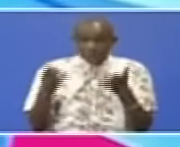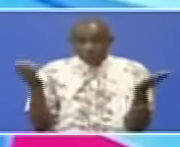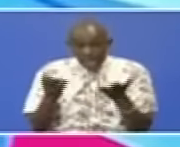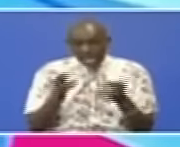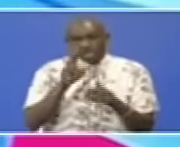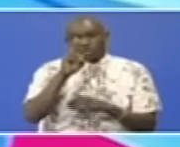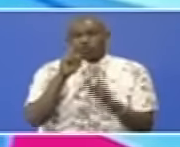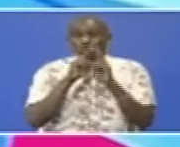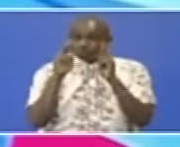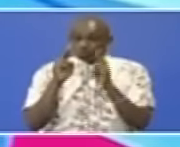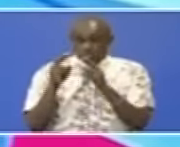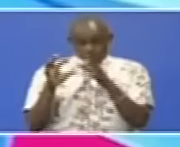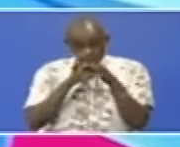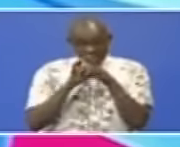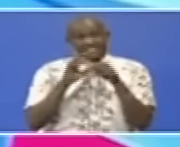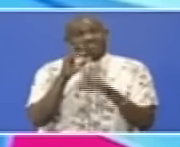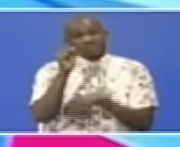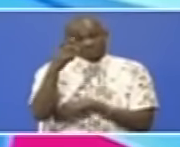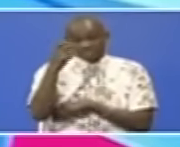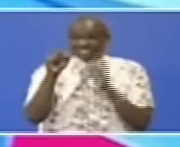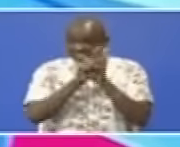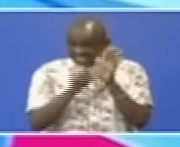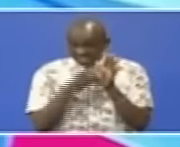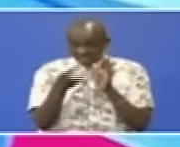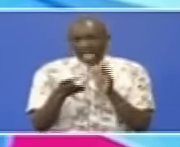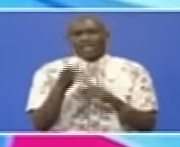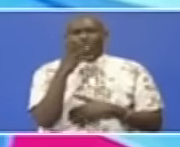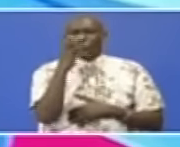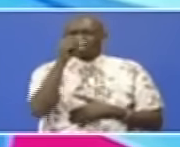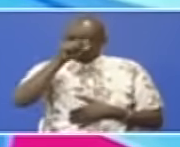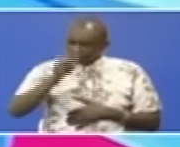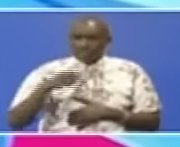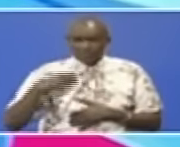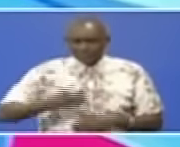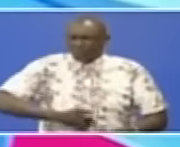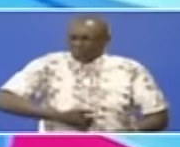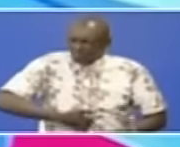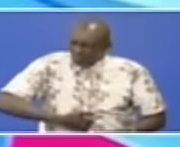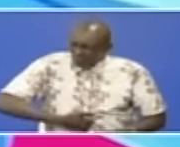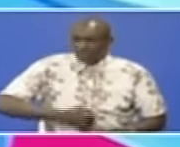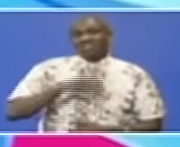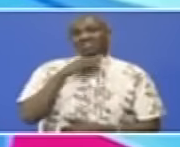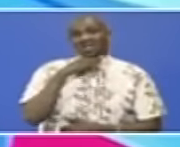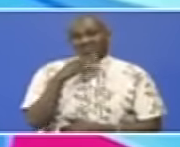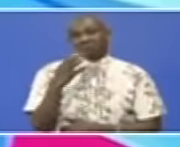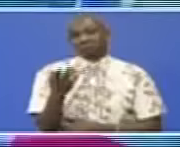Unity State in South Sudan. Another 40,000 people are starving to death.